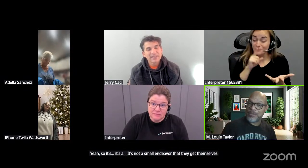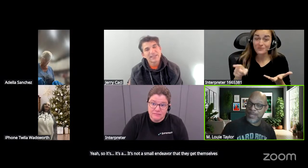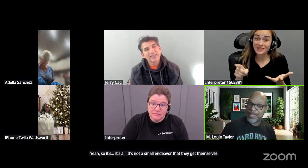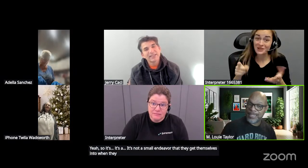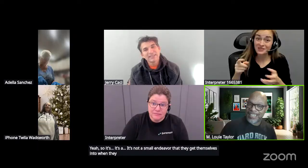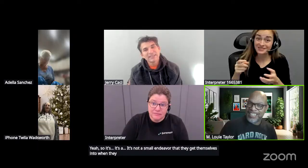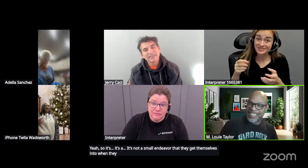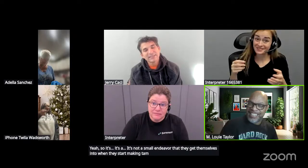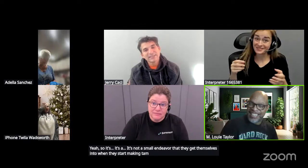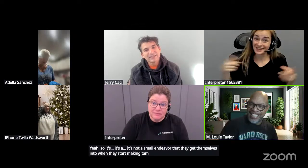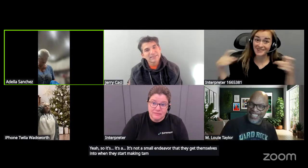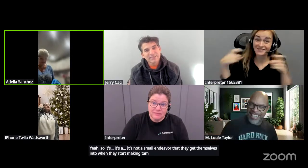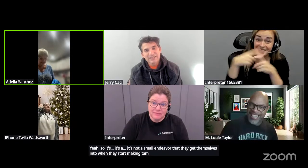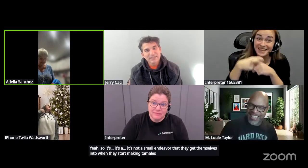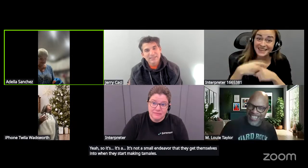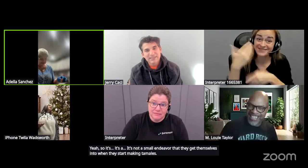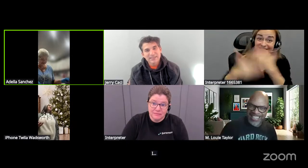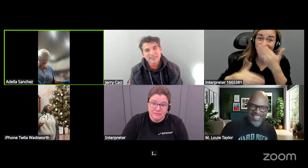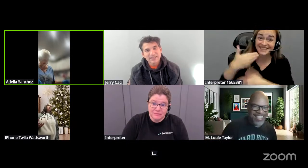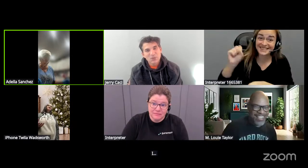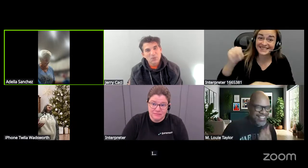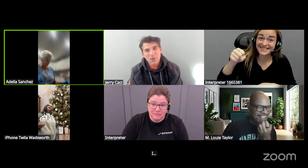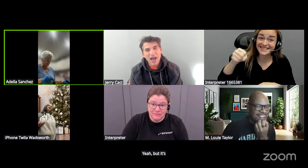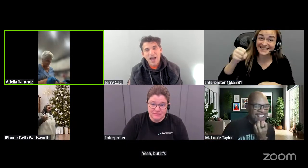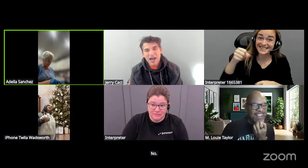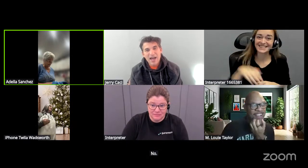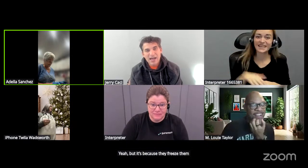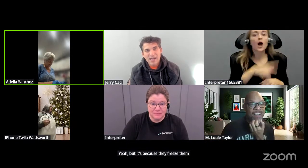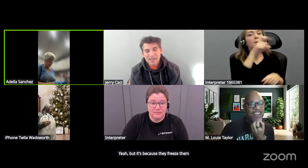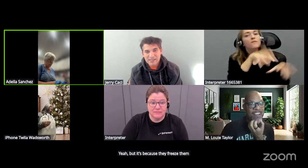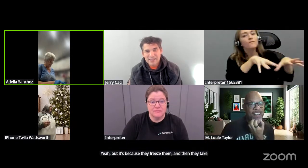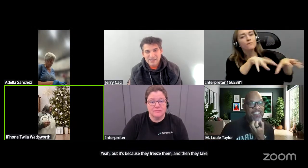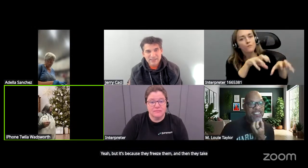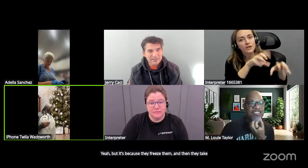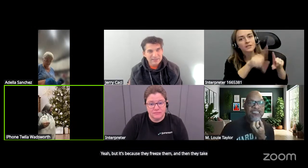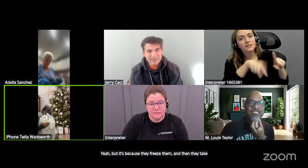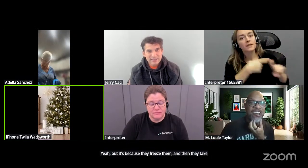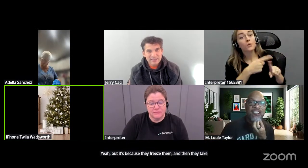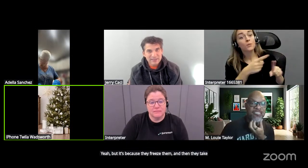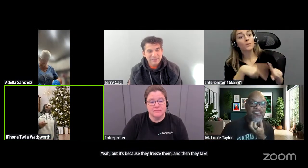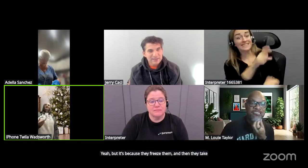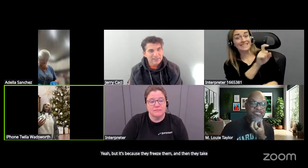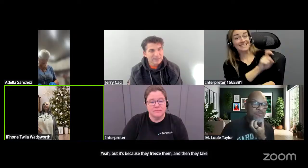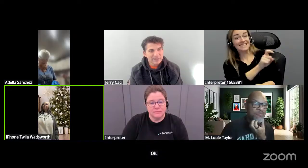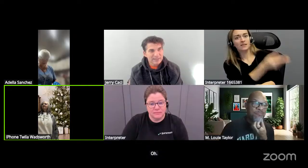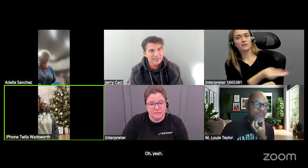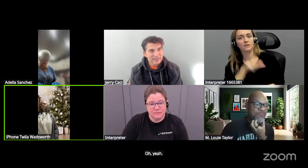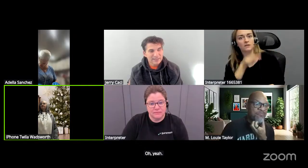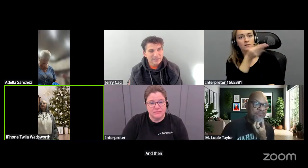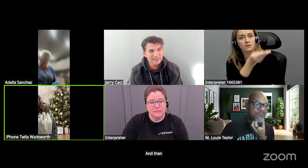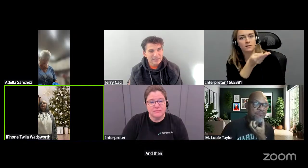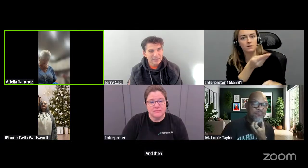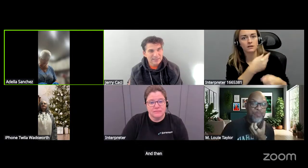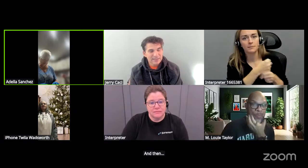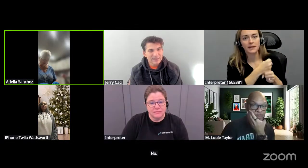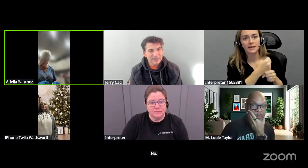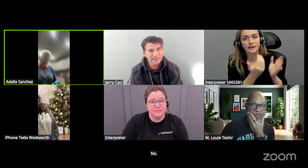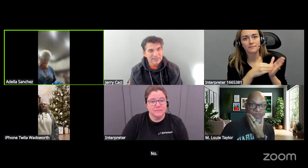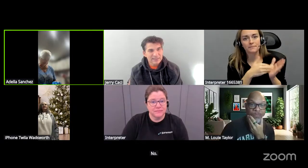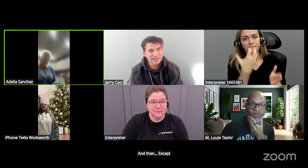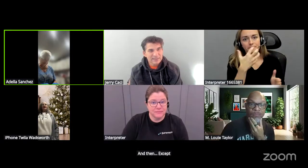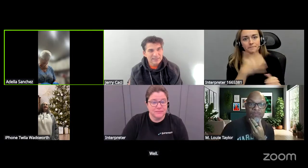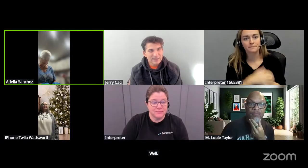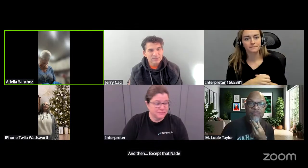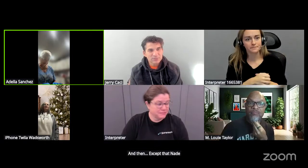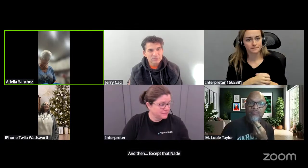making tamales. No, Yeah, but it's because they freeze them and then they take them out when they need them. Oh yeah. And then, well, except that